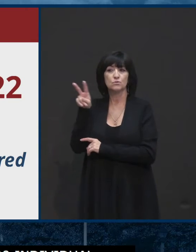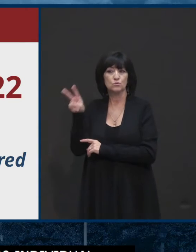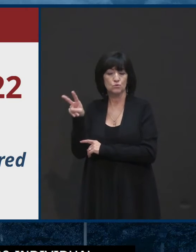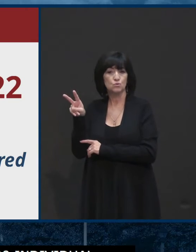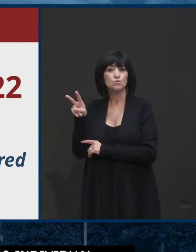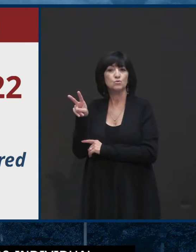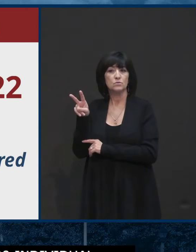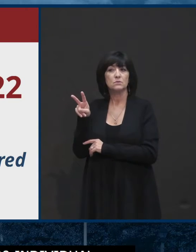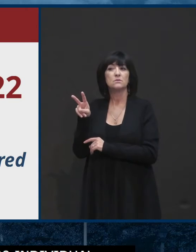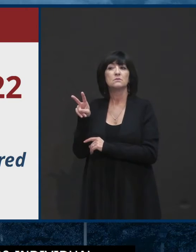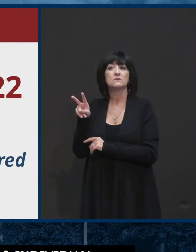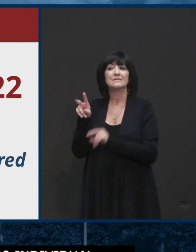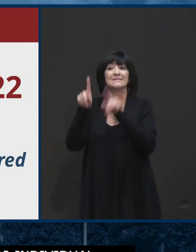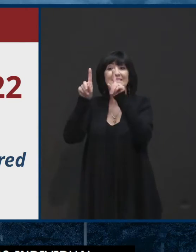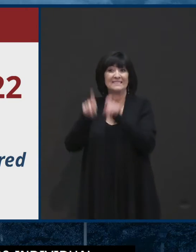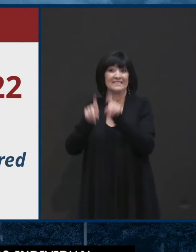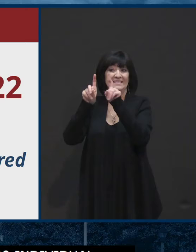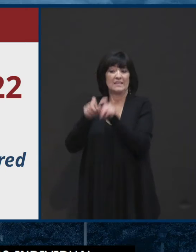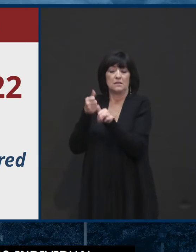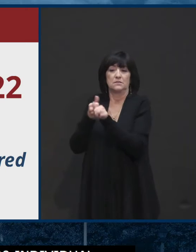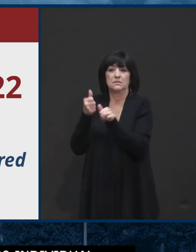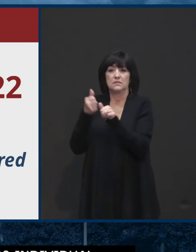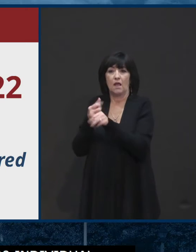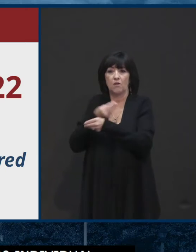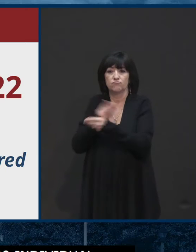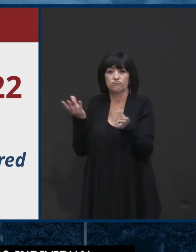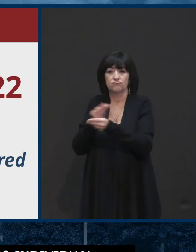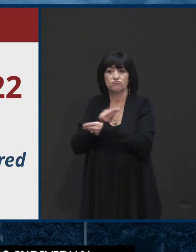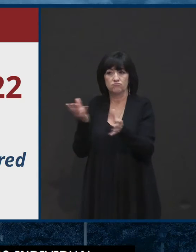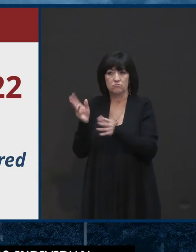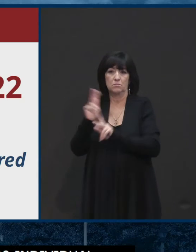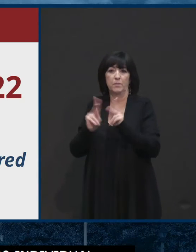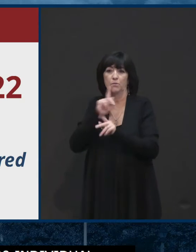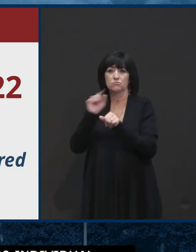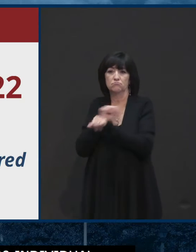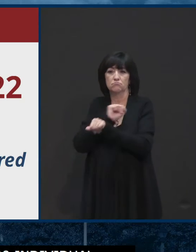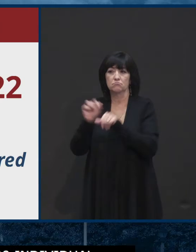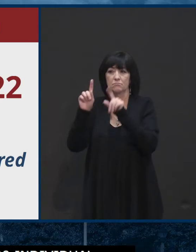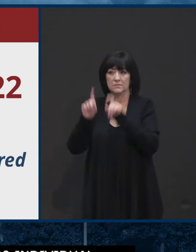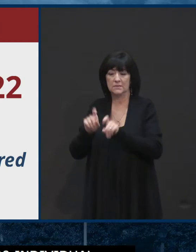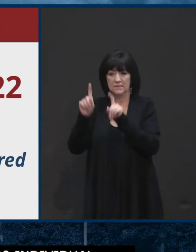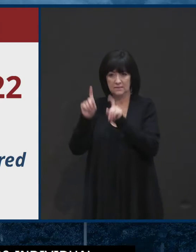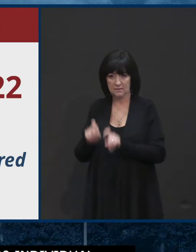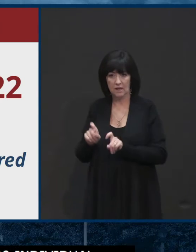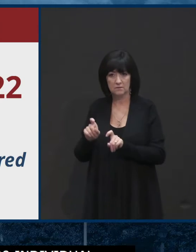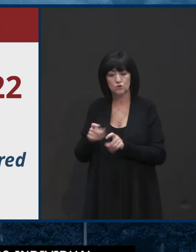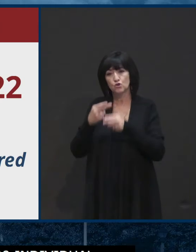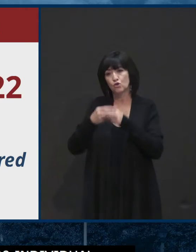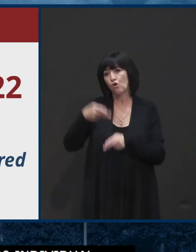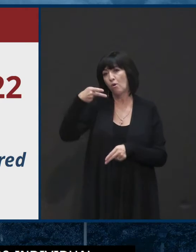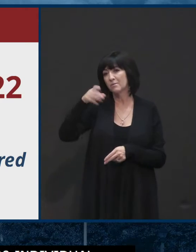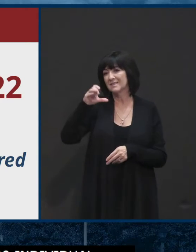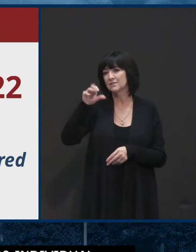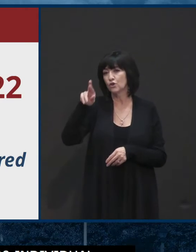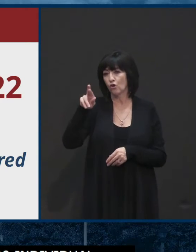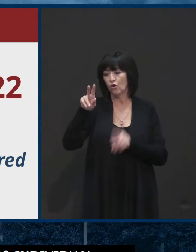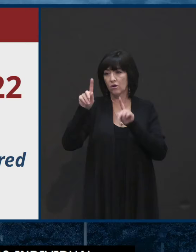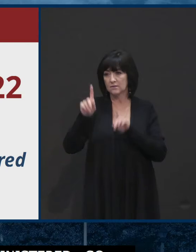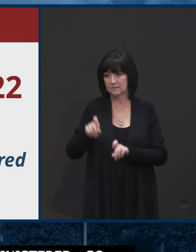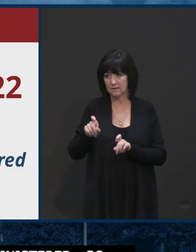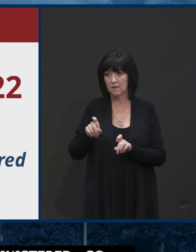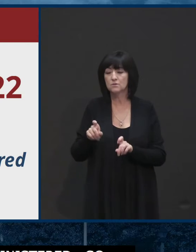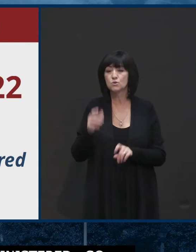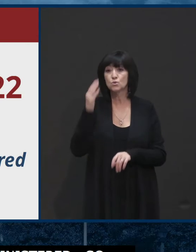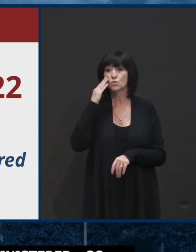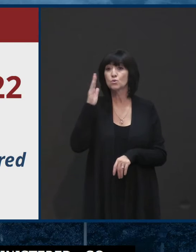to somebody, ran in a lab, and results provided back to the individual. So we know a few weeks ago, Public Health rolled out